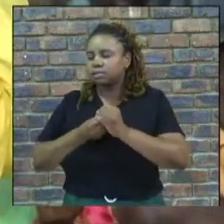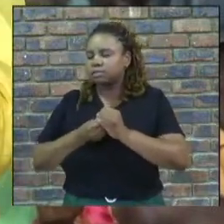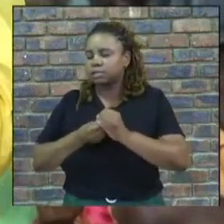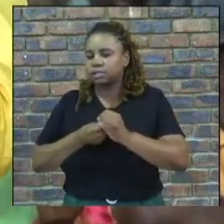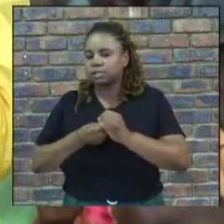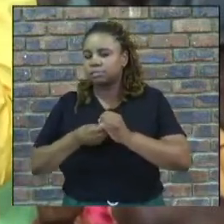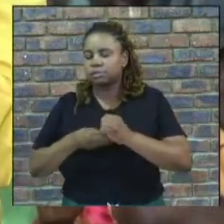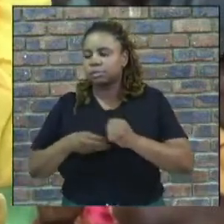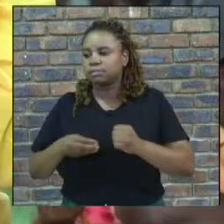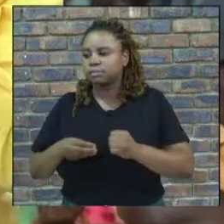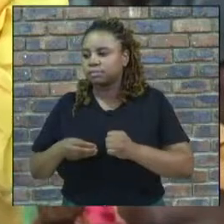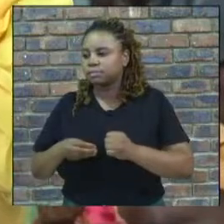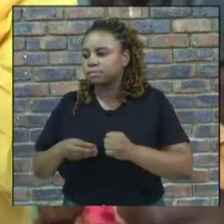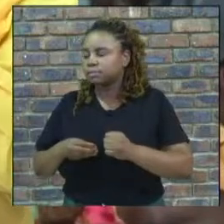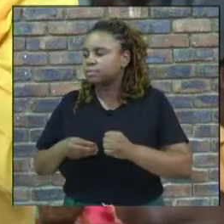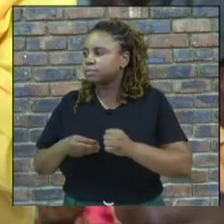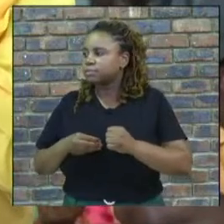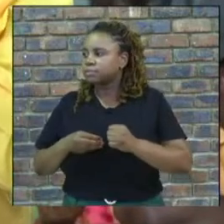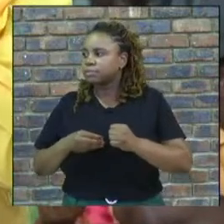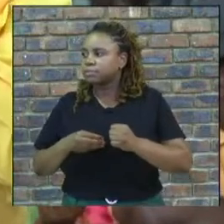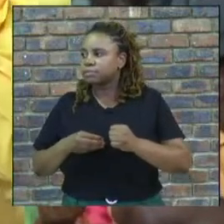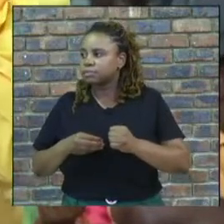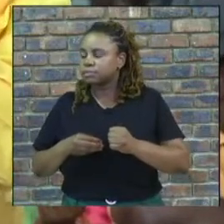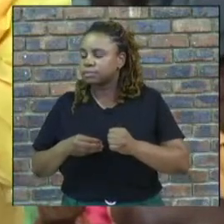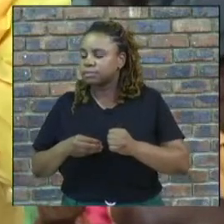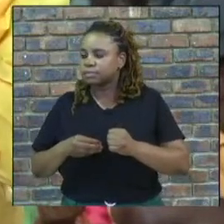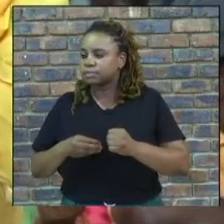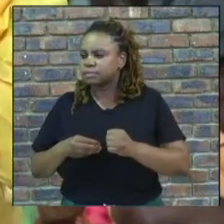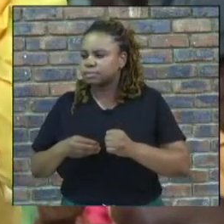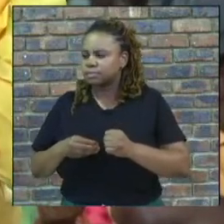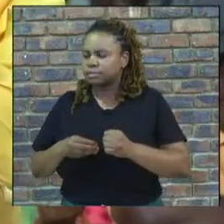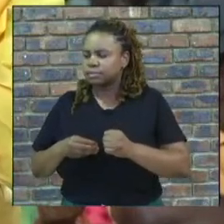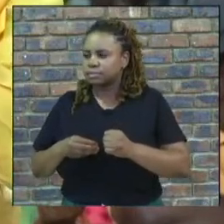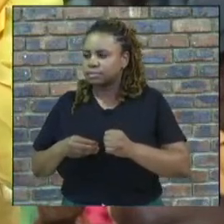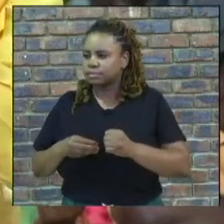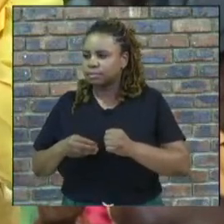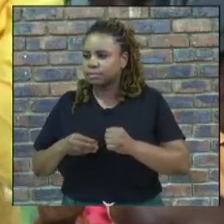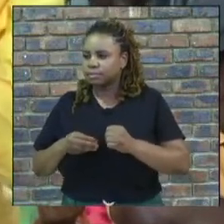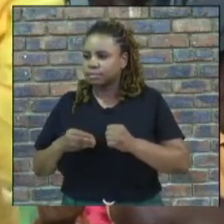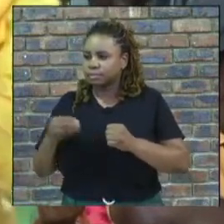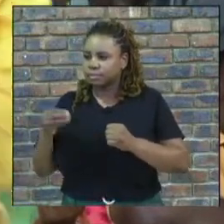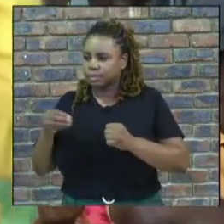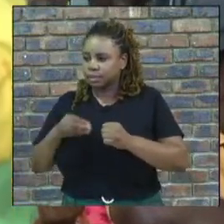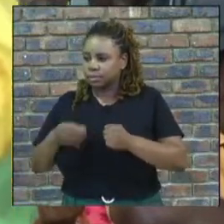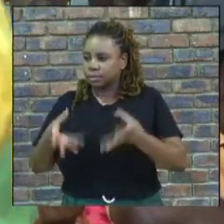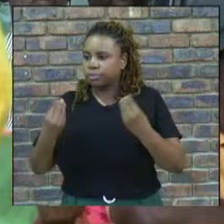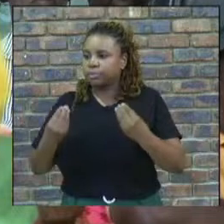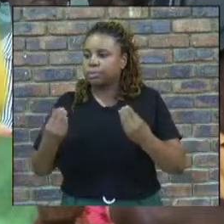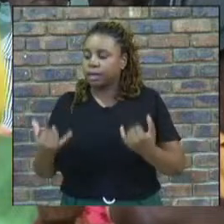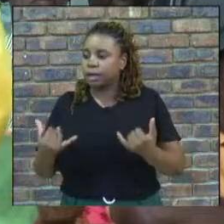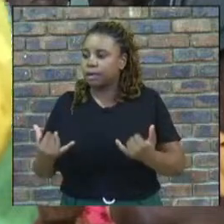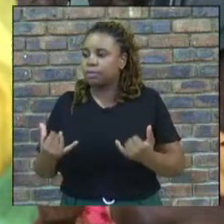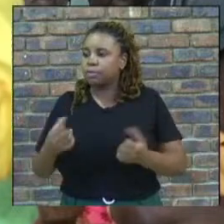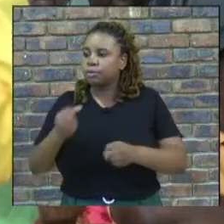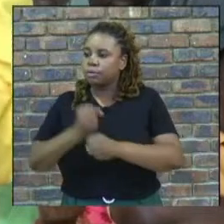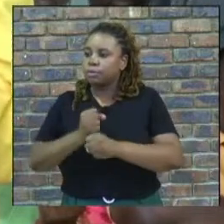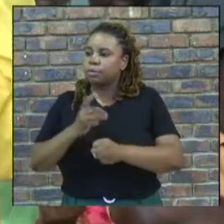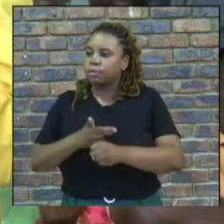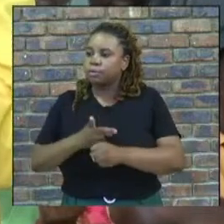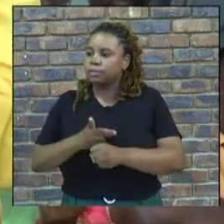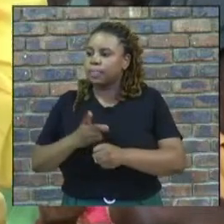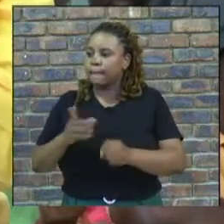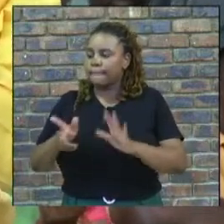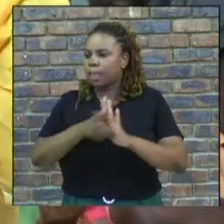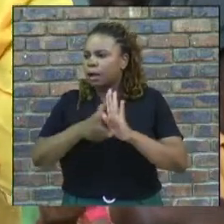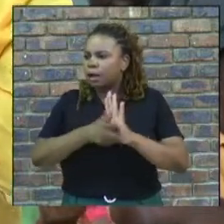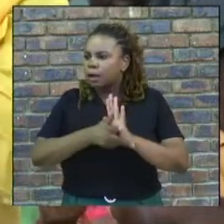yona, thina zange sabonisana. Sokufanele nje mayithola manje ngithi ngiyayiphasisa. Lento